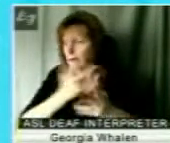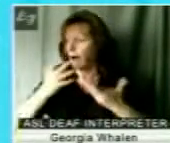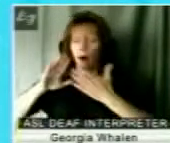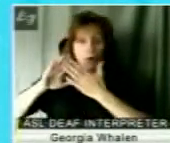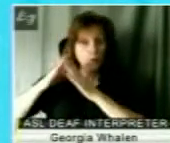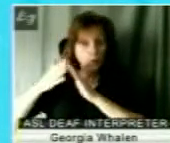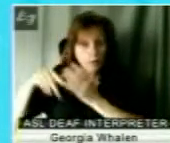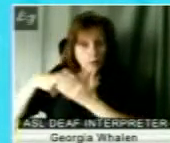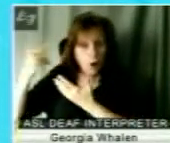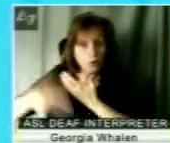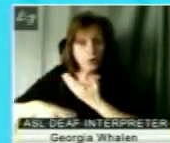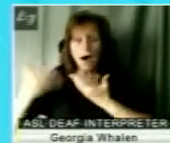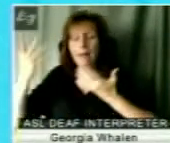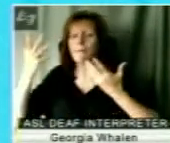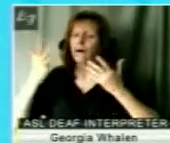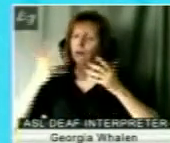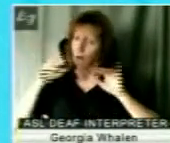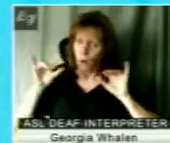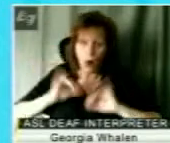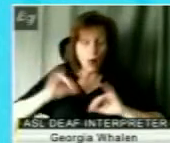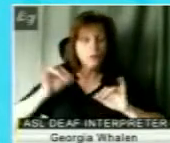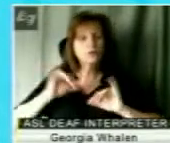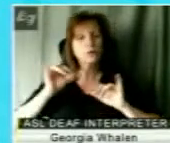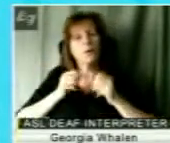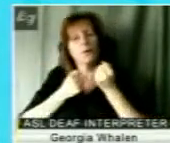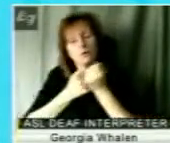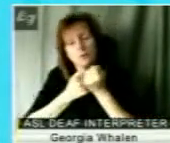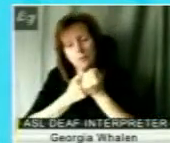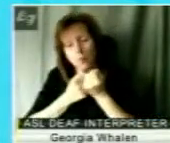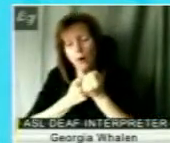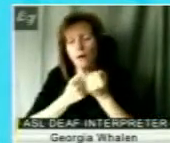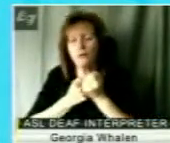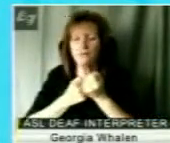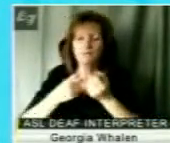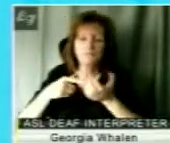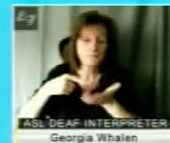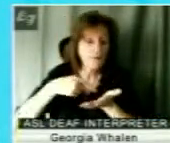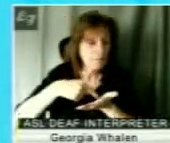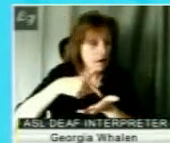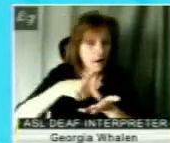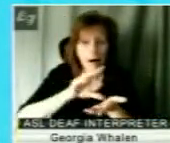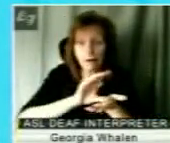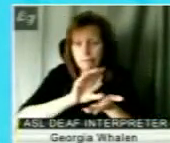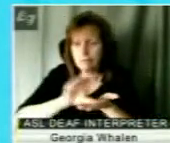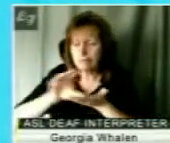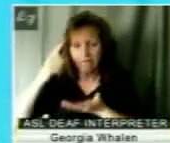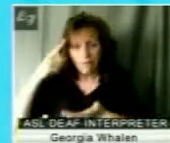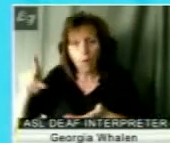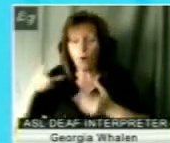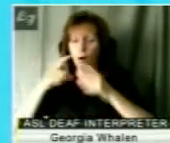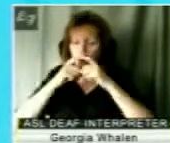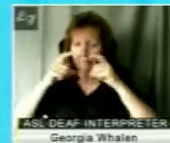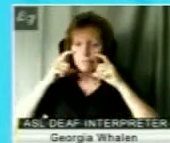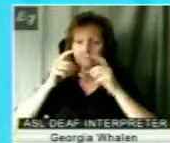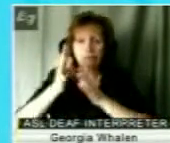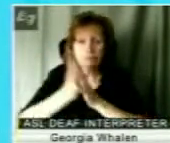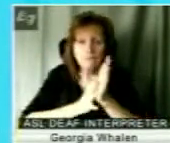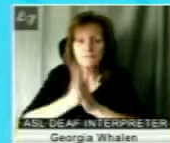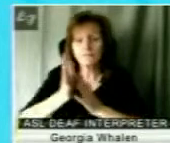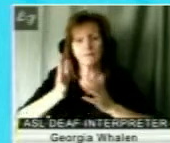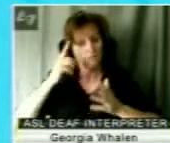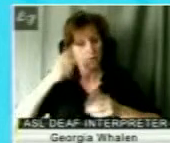This funding is also being provided to support and enhance the costs for personal protective equipment for frontline healthcare